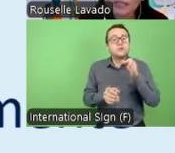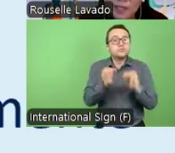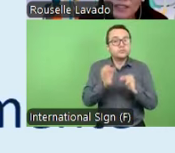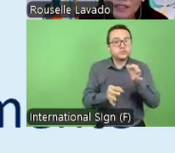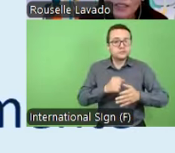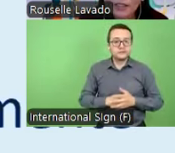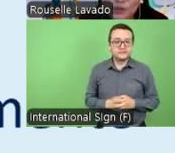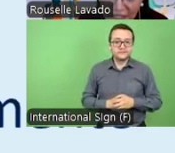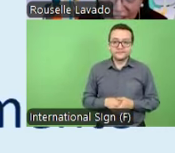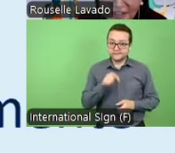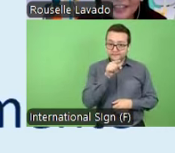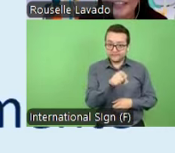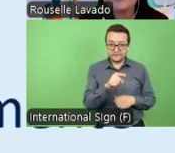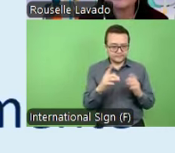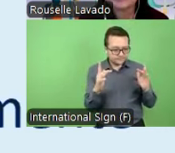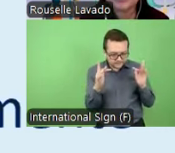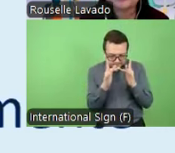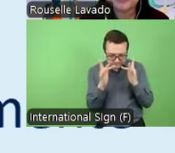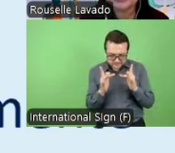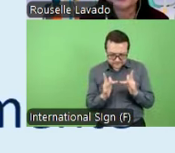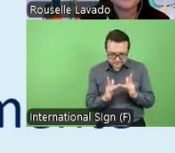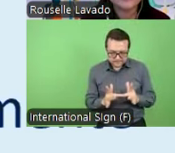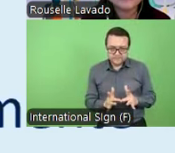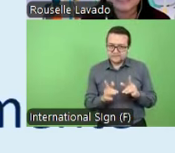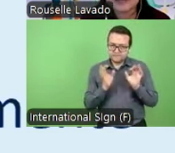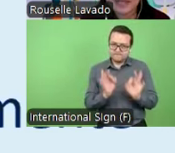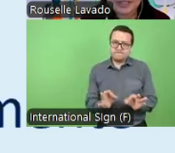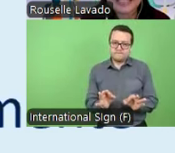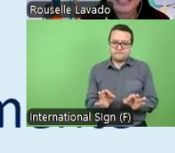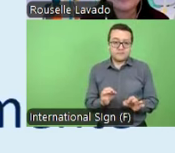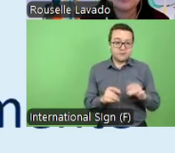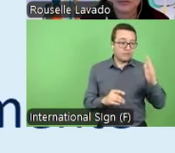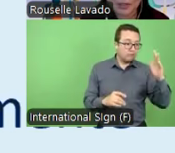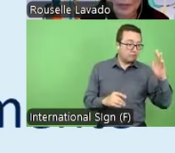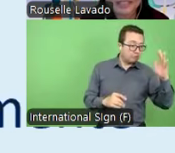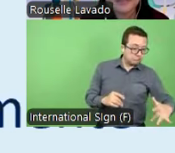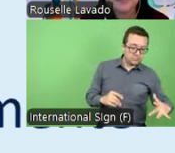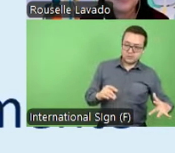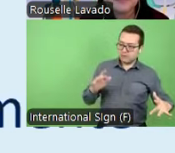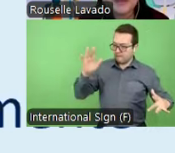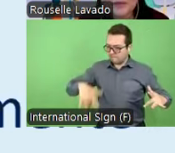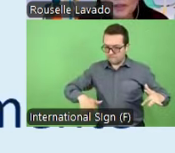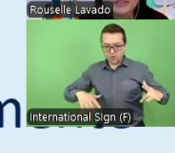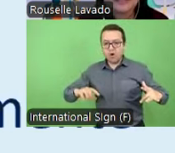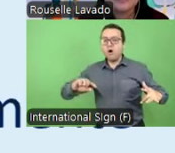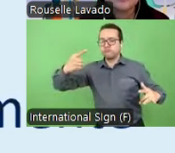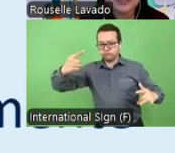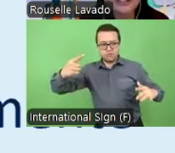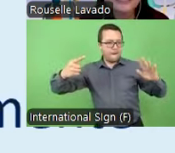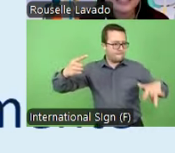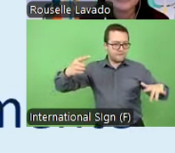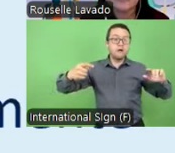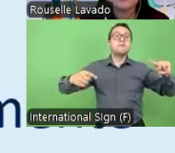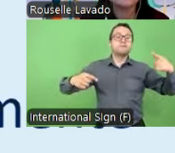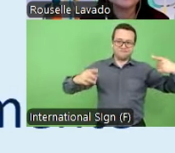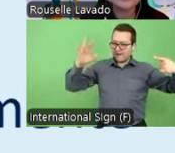blind spots. Together, they give us a clearer picture of health system equity and performance. Third, stronger